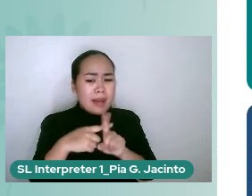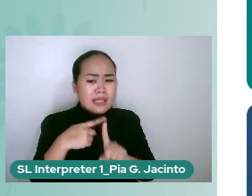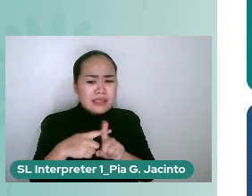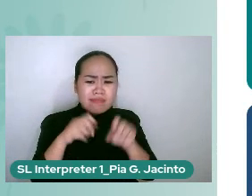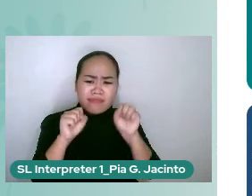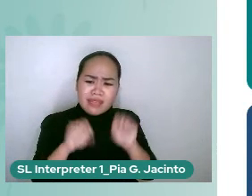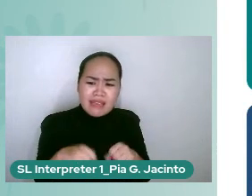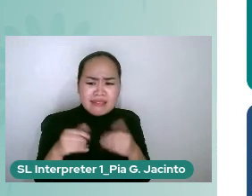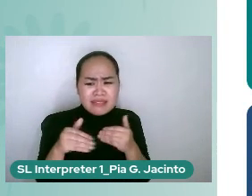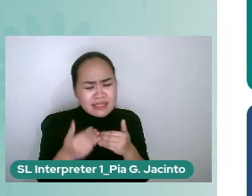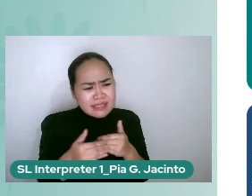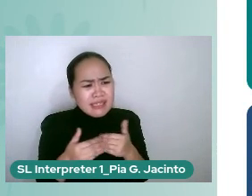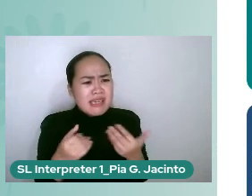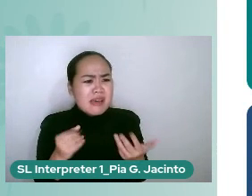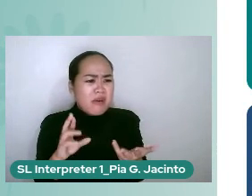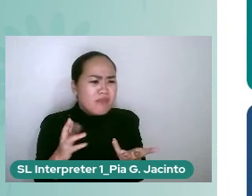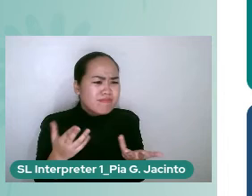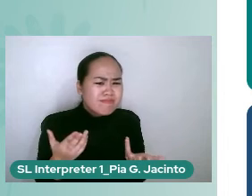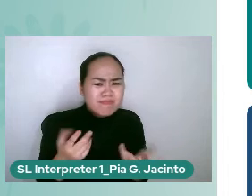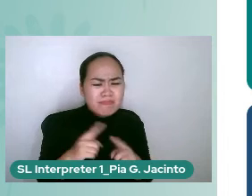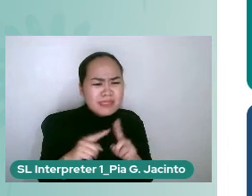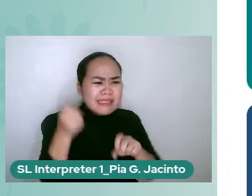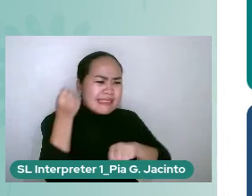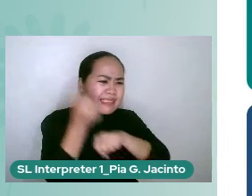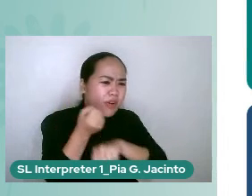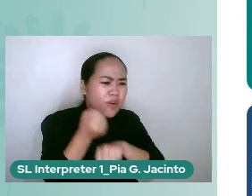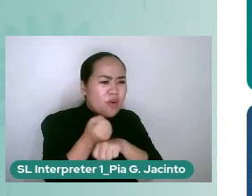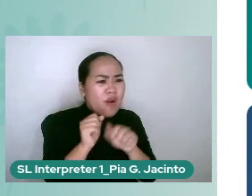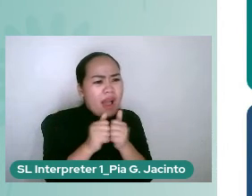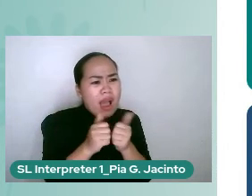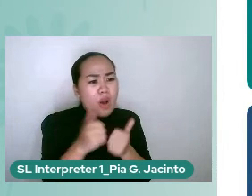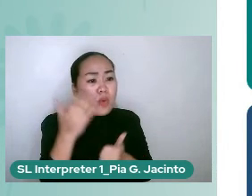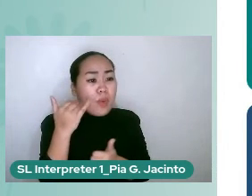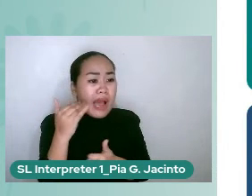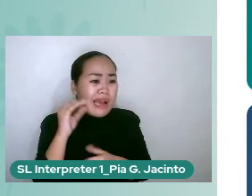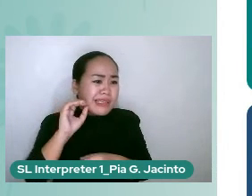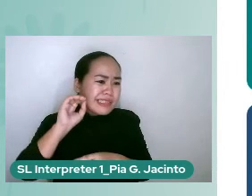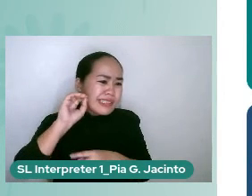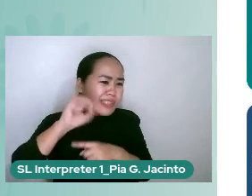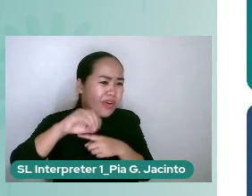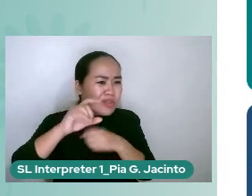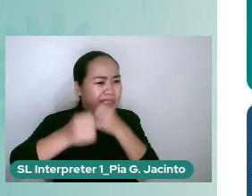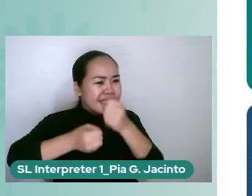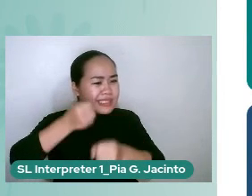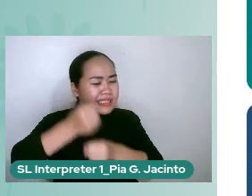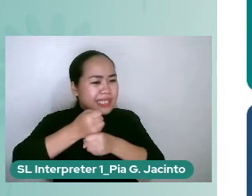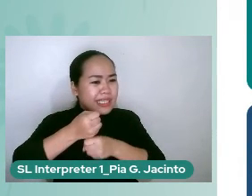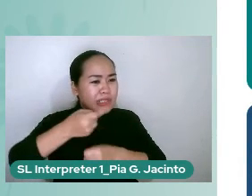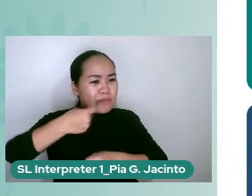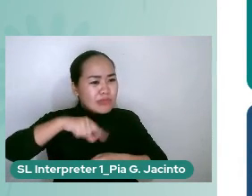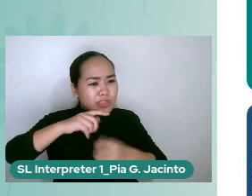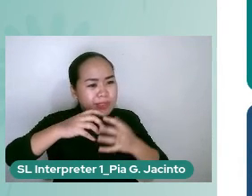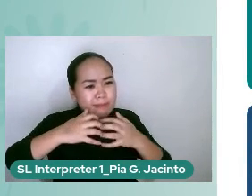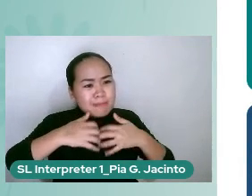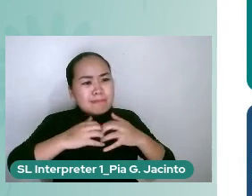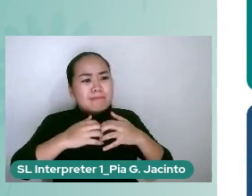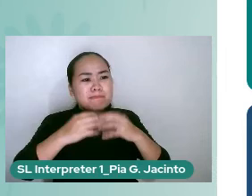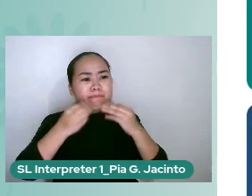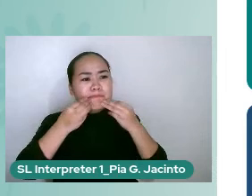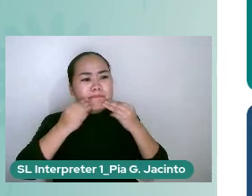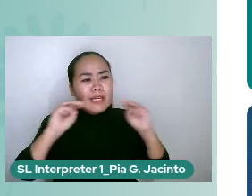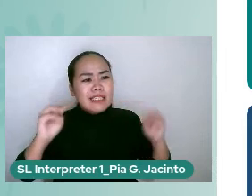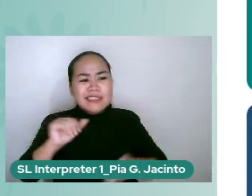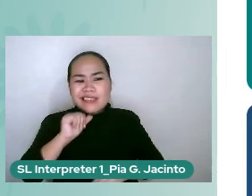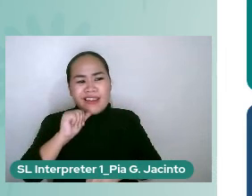easy, but it's actually tougher because over the years we've built up a messaging that may not be that